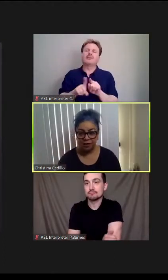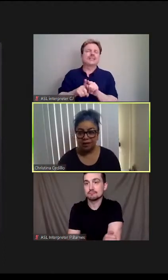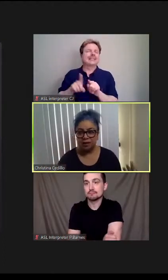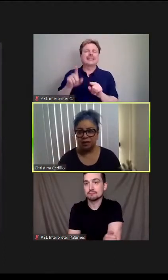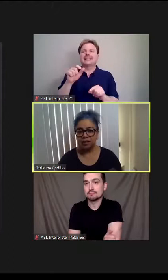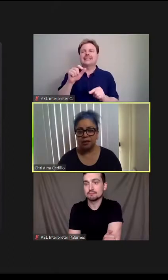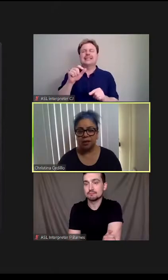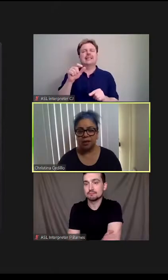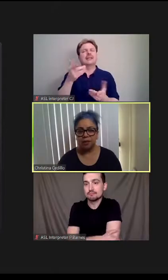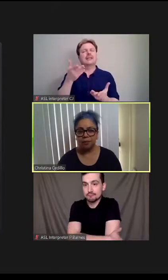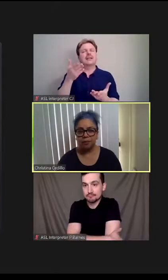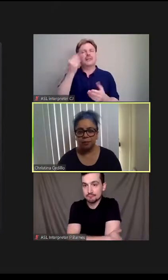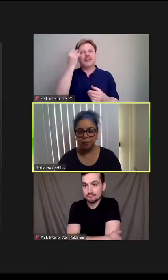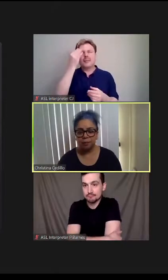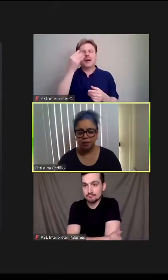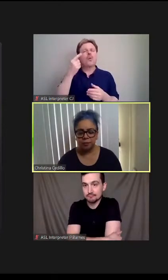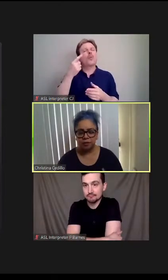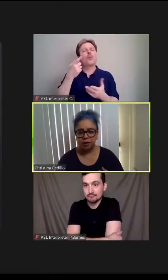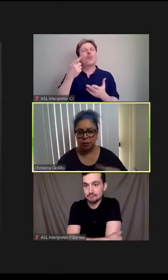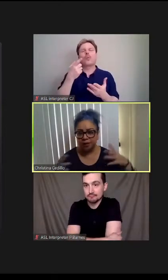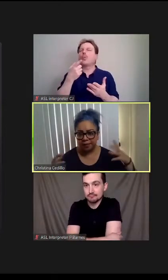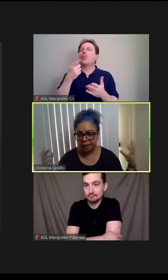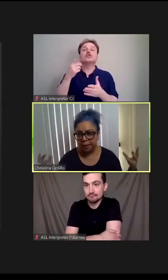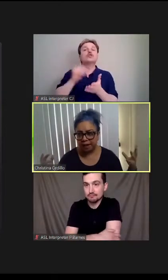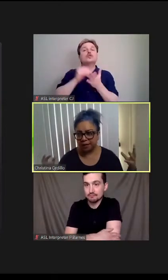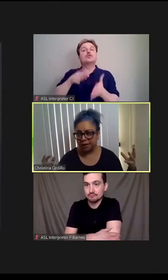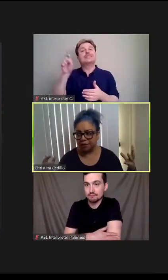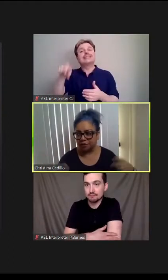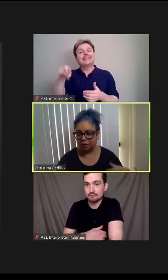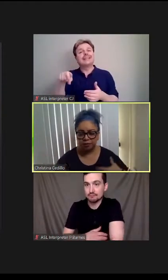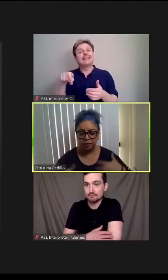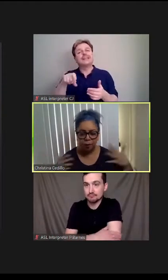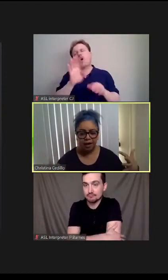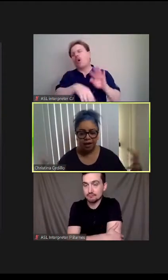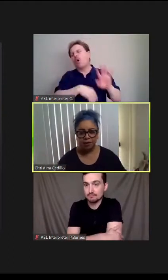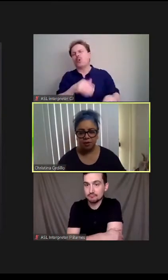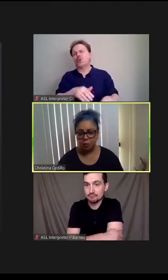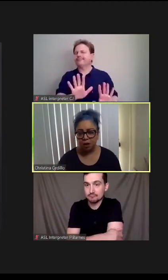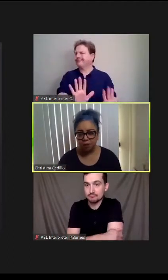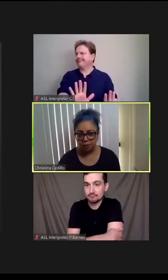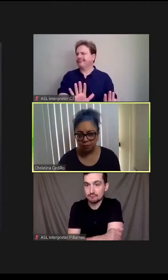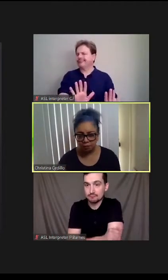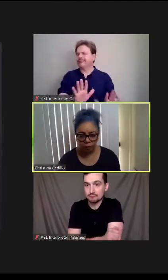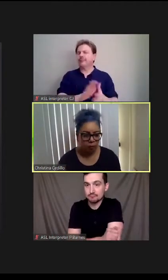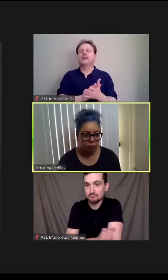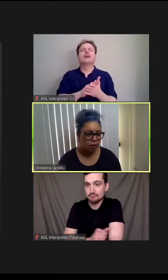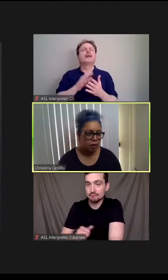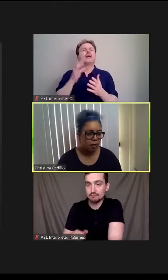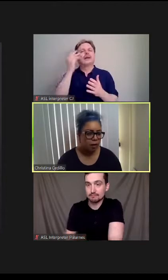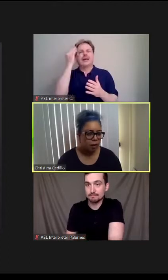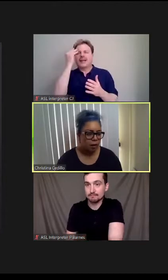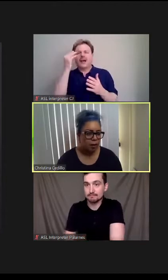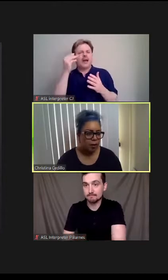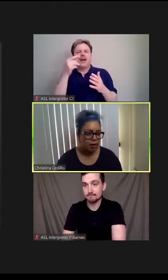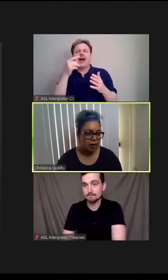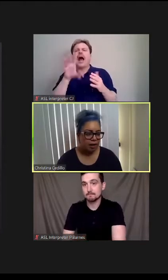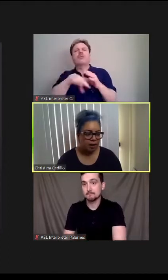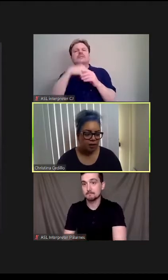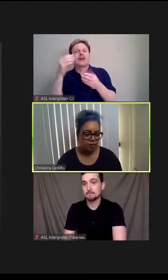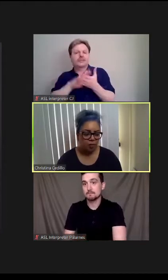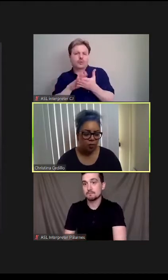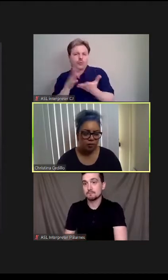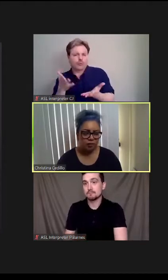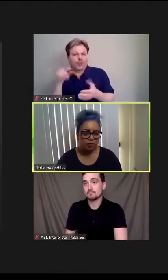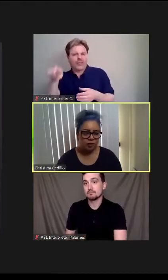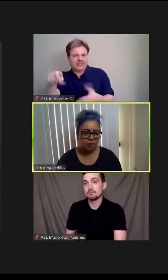students may need, especially when we think about it in terms of what happens beyond school. But